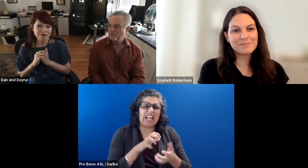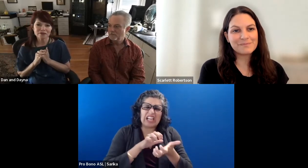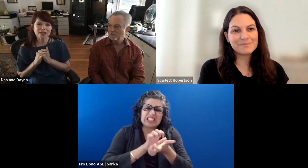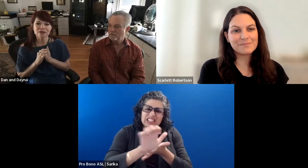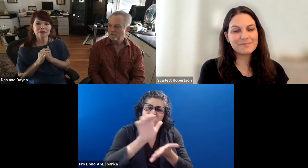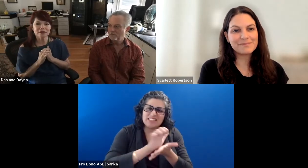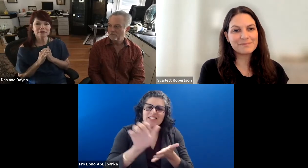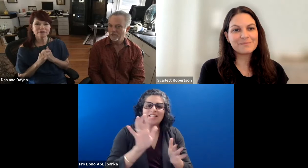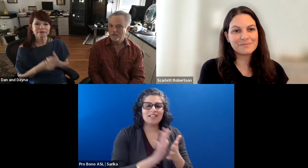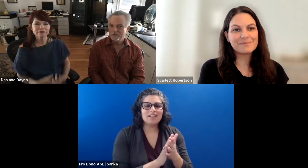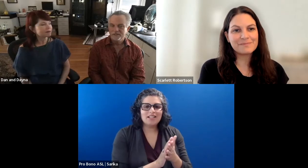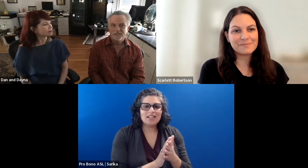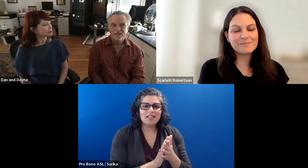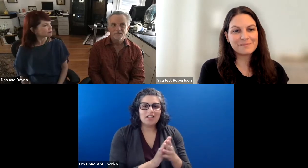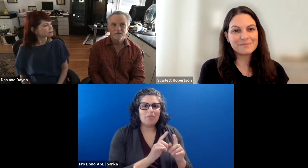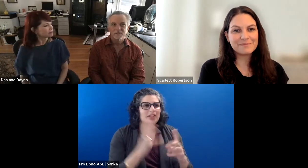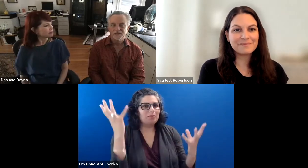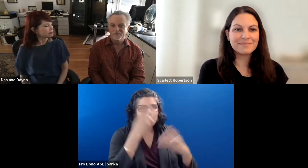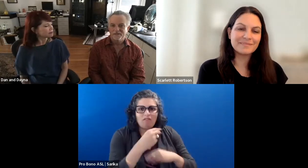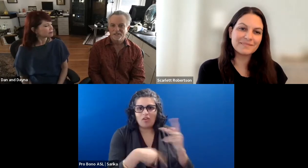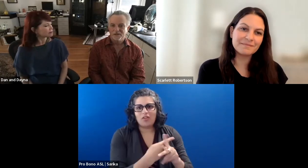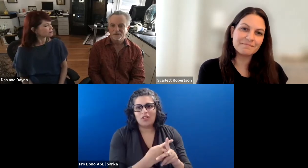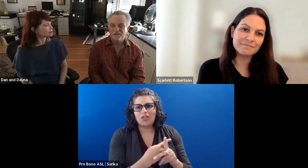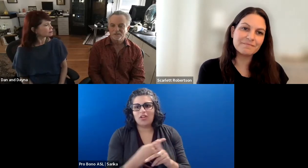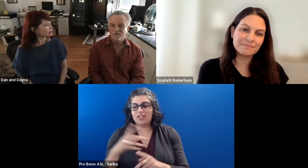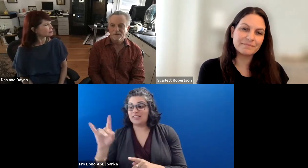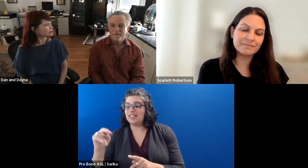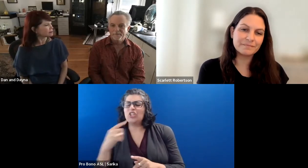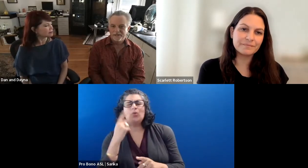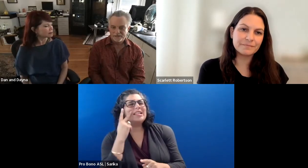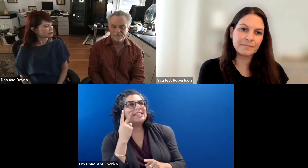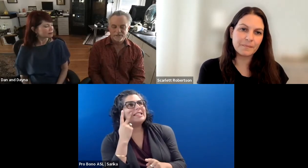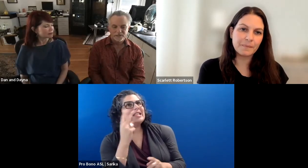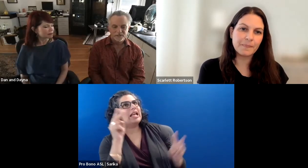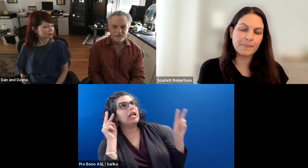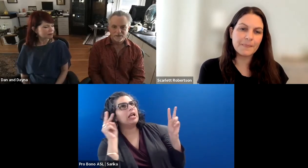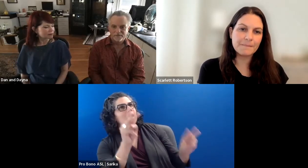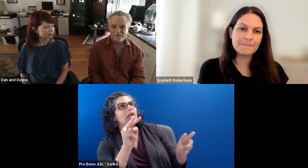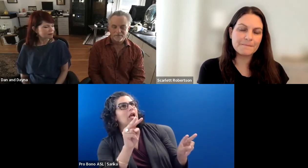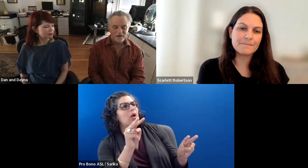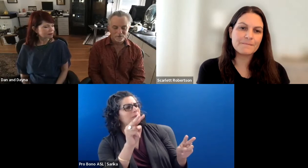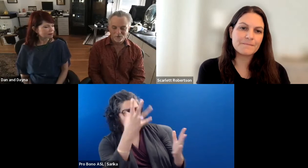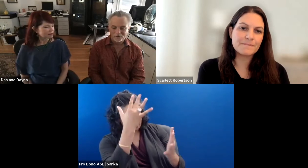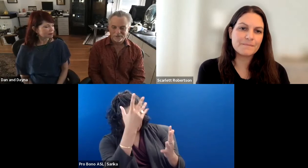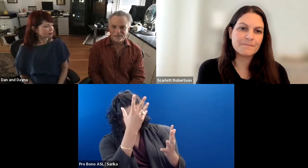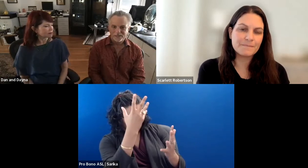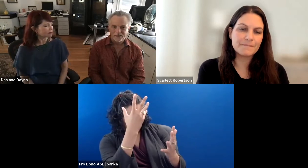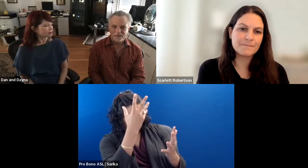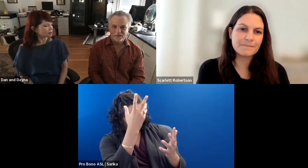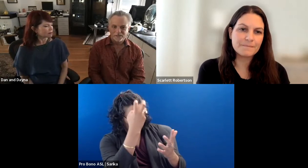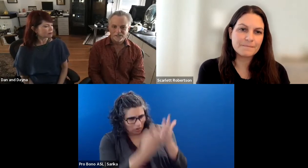rendition of that song. You could see him lose himself in the song too, in that footage around the world.